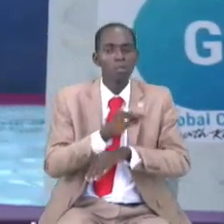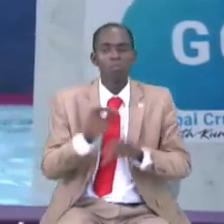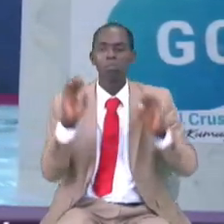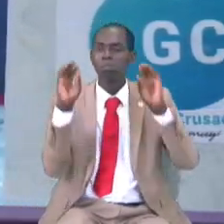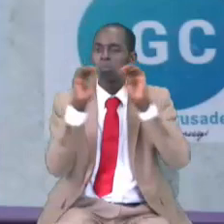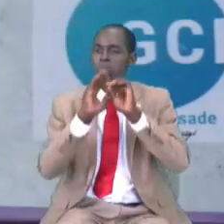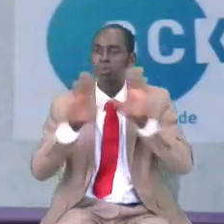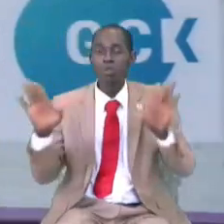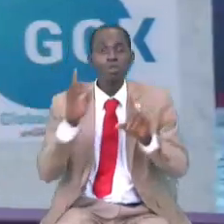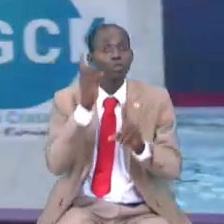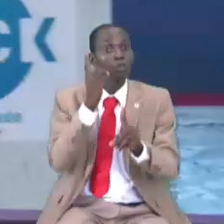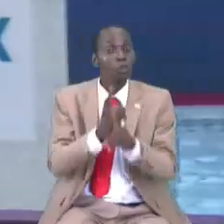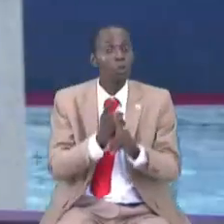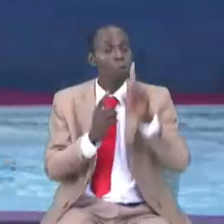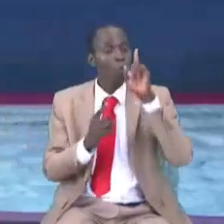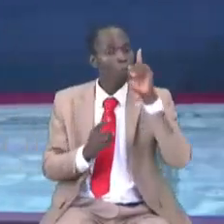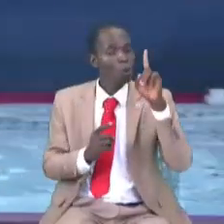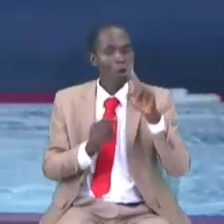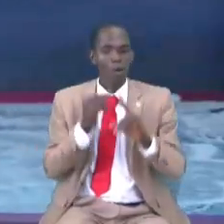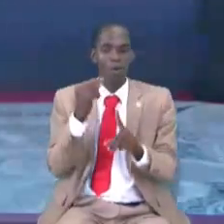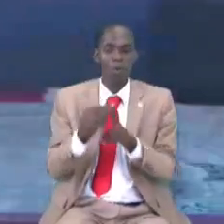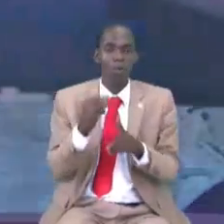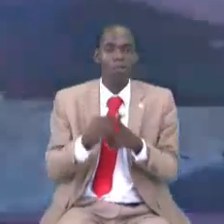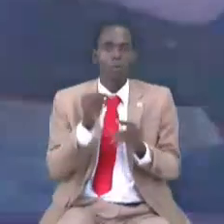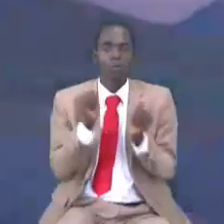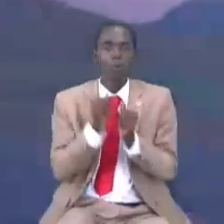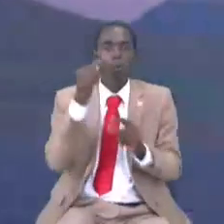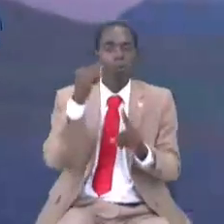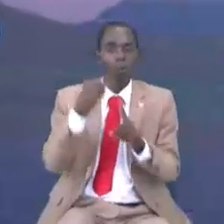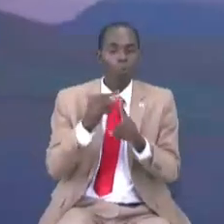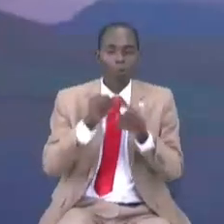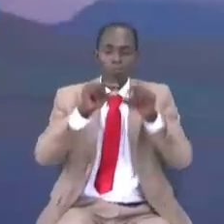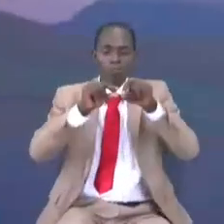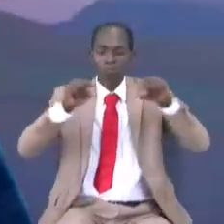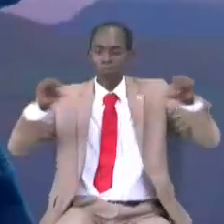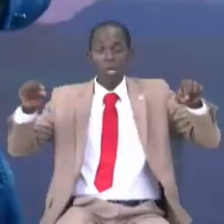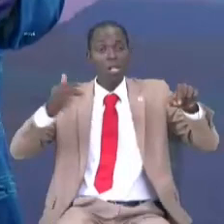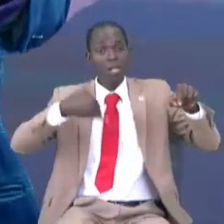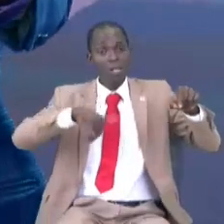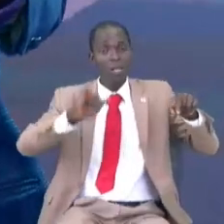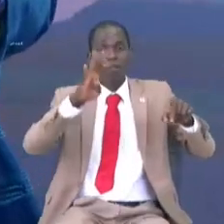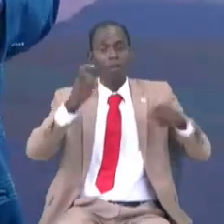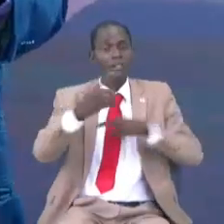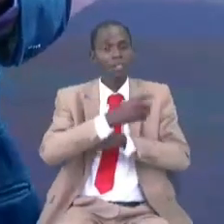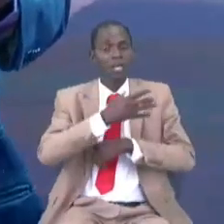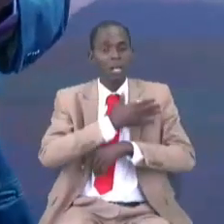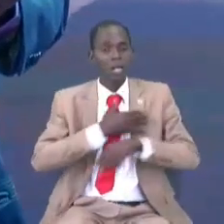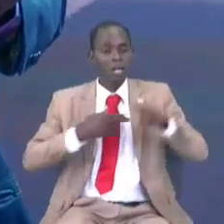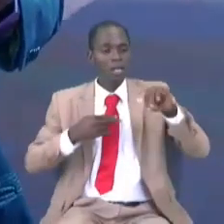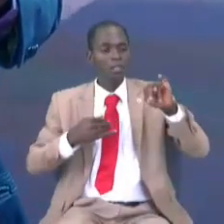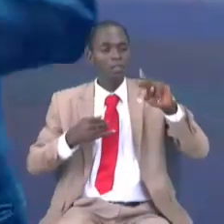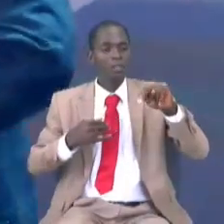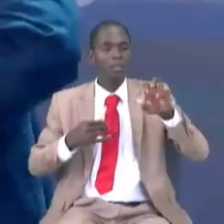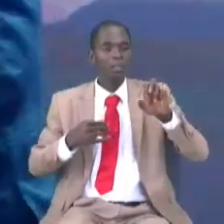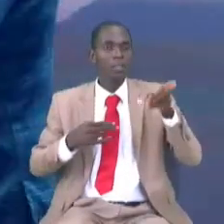Yet 40 days and Nineveh shall be overthrown. The preacher Jonah, he was a stranger. He had never